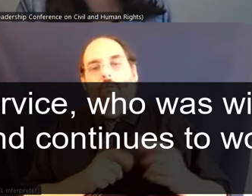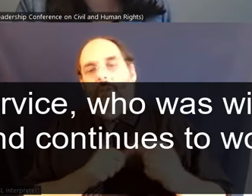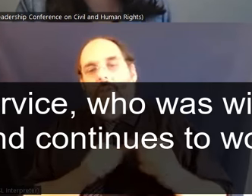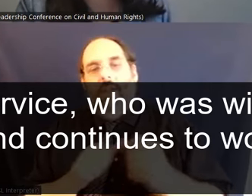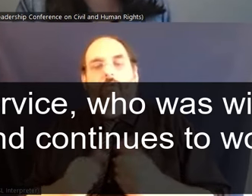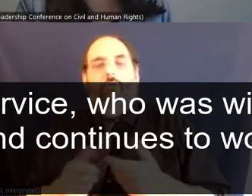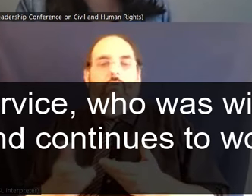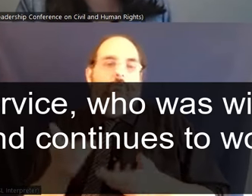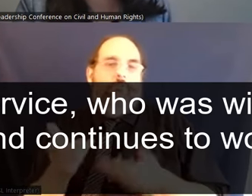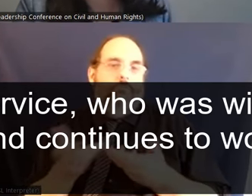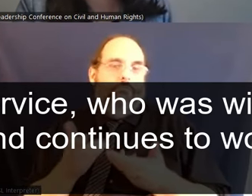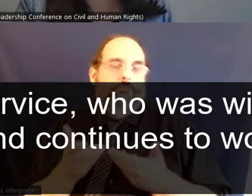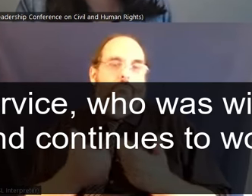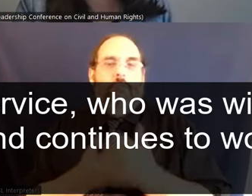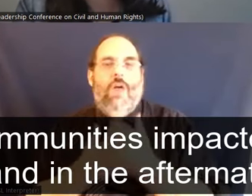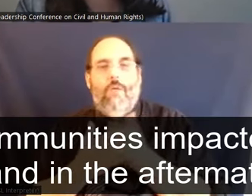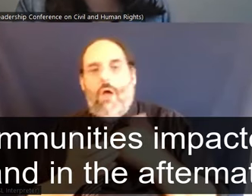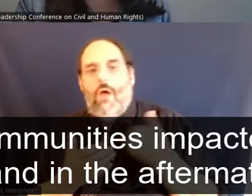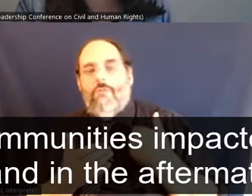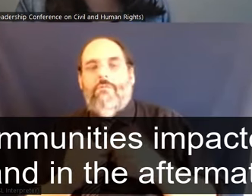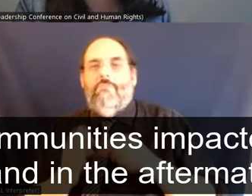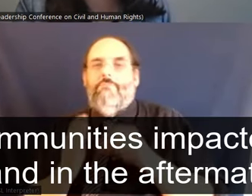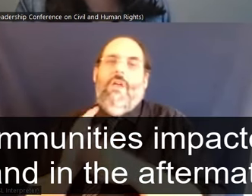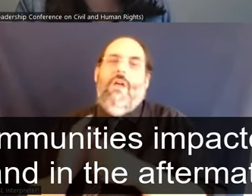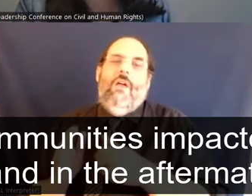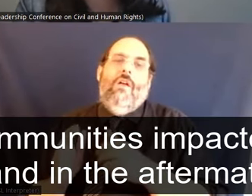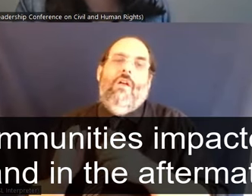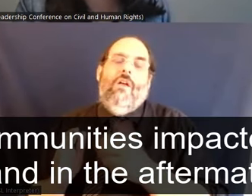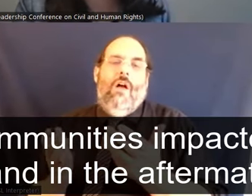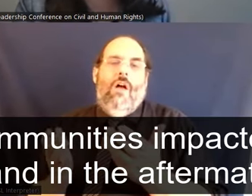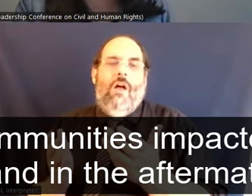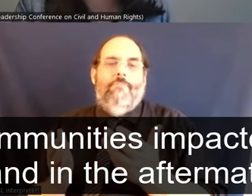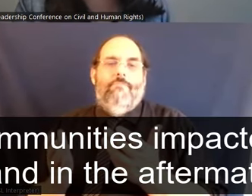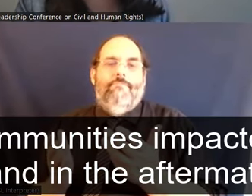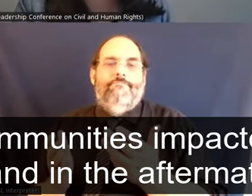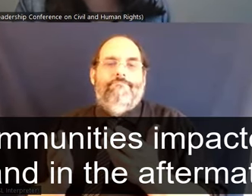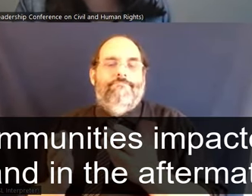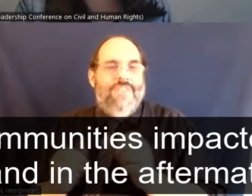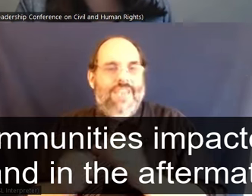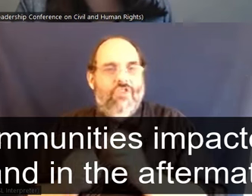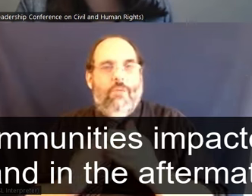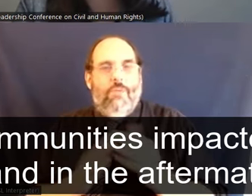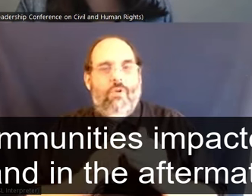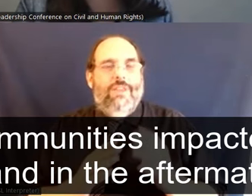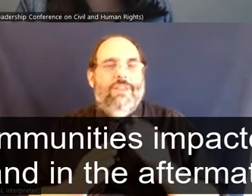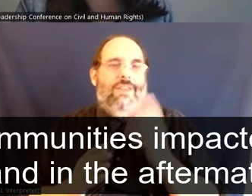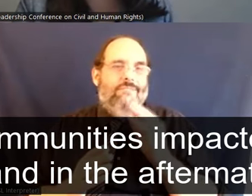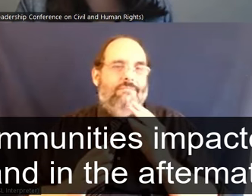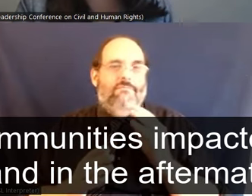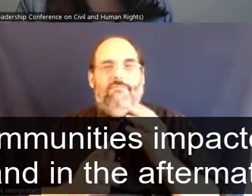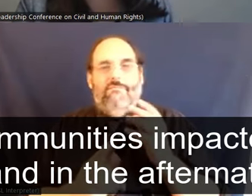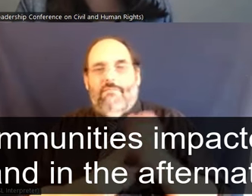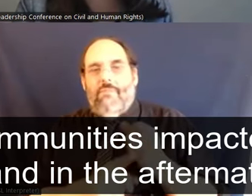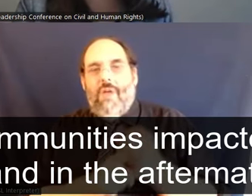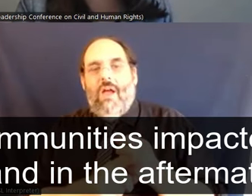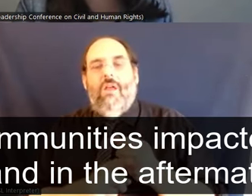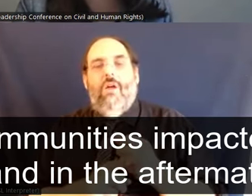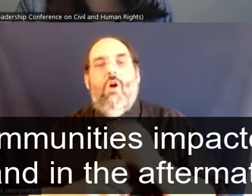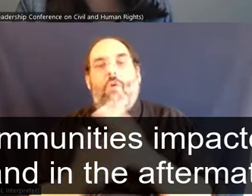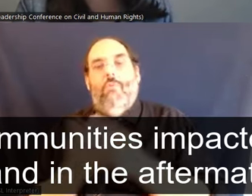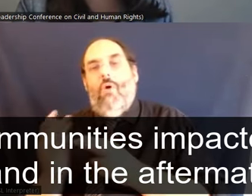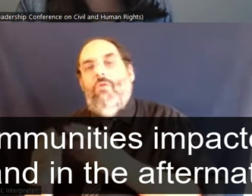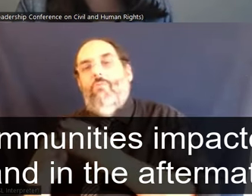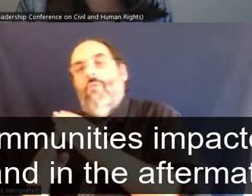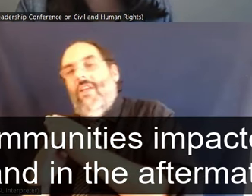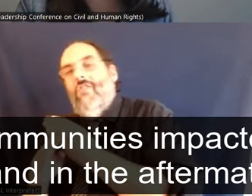work, to highlight the voices of communities impacted, both in prevention and in the aftermath